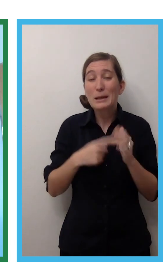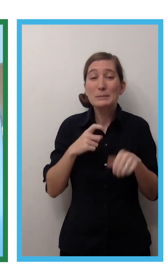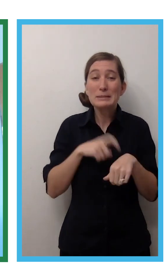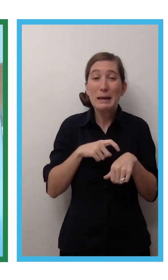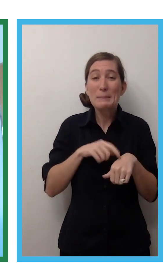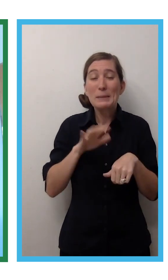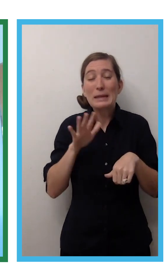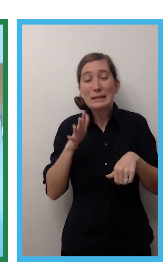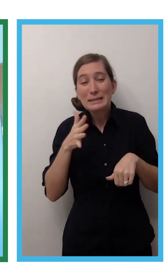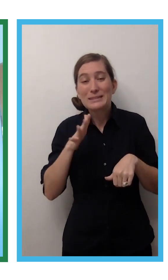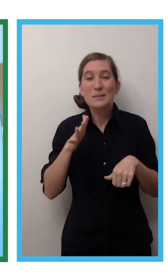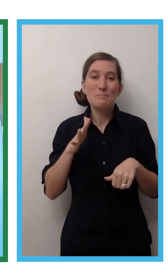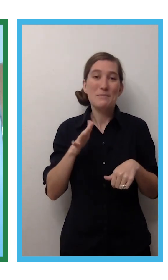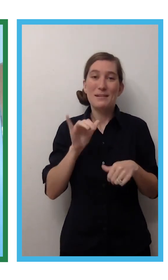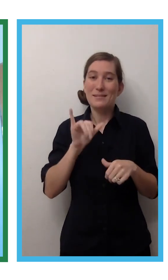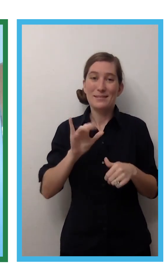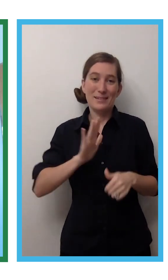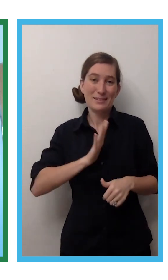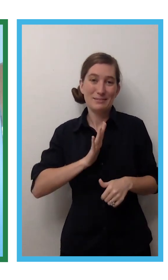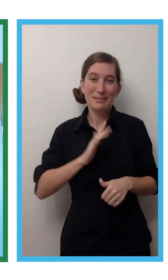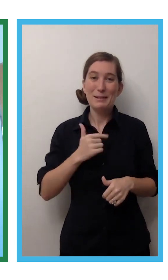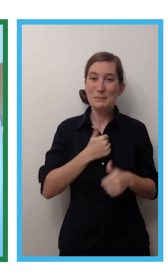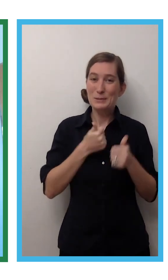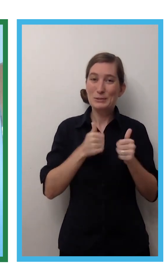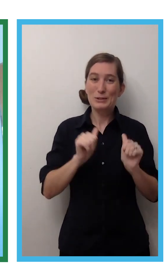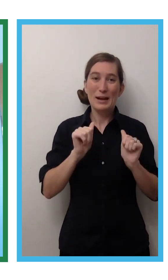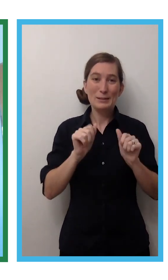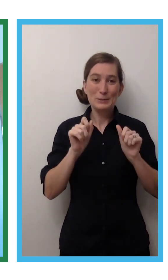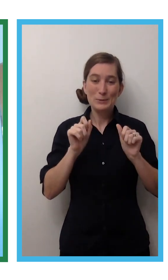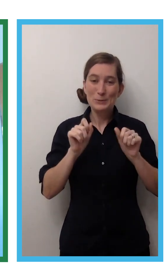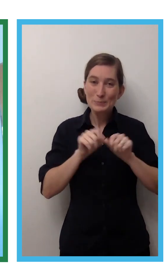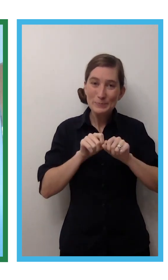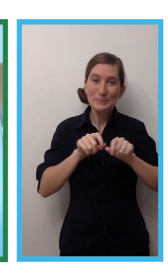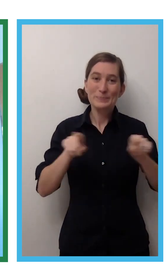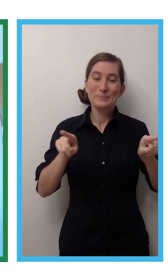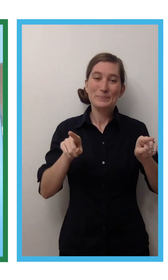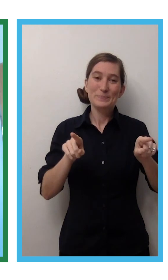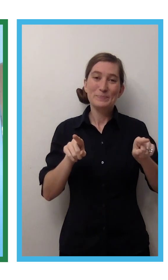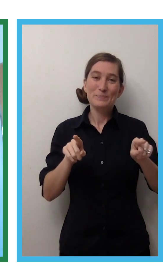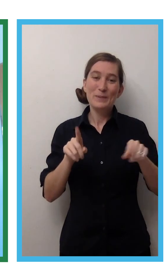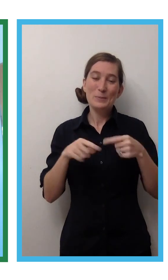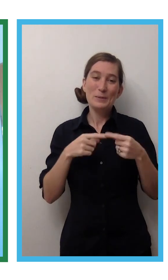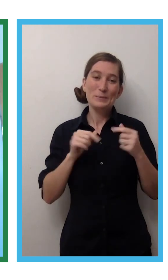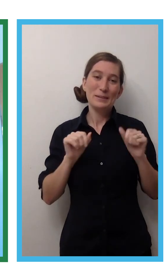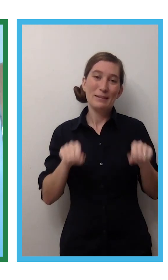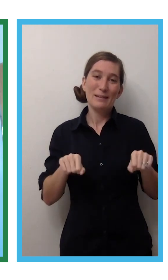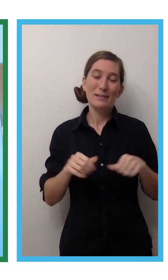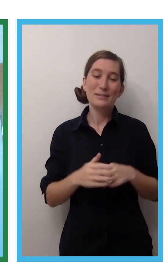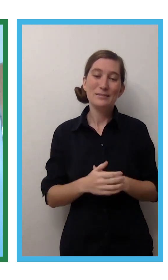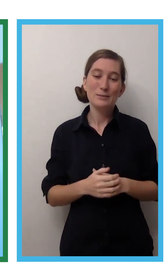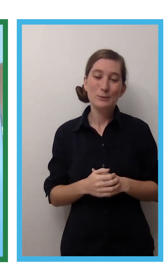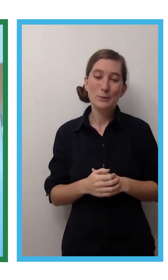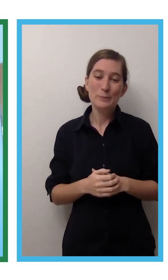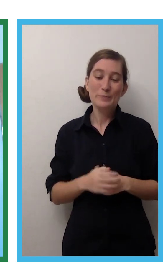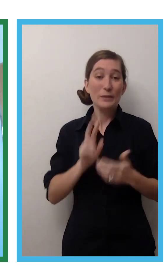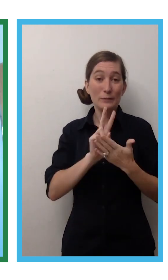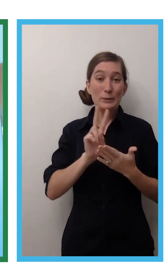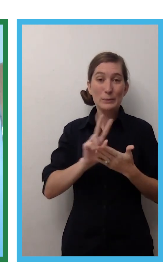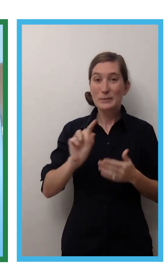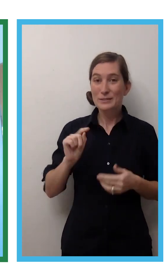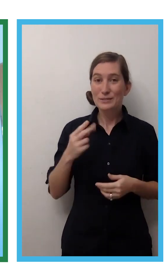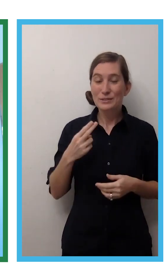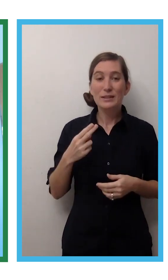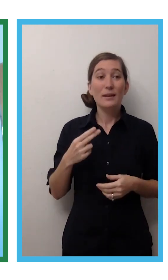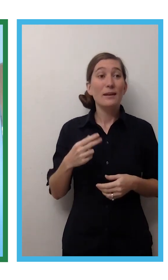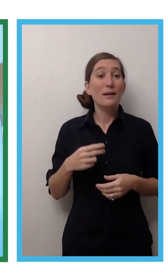day. The goal stays the same. Sometimes the timing changes. So we have a lot more going on too with IWSCC. So be sure to